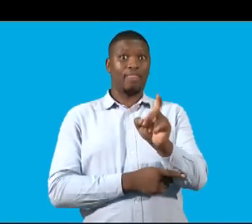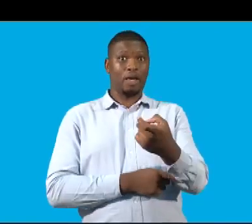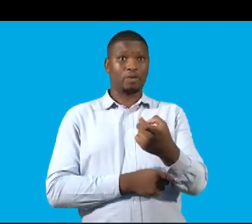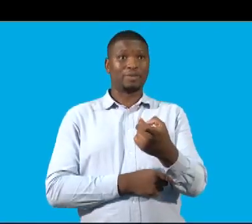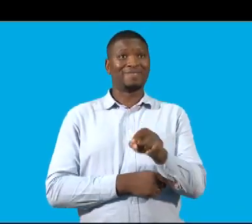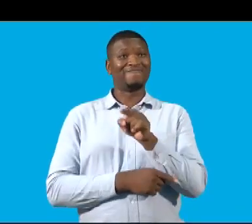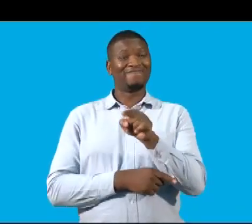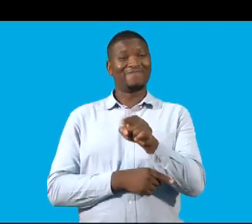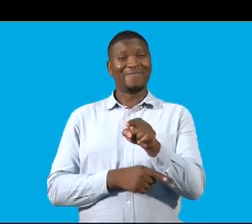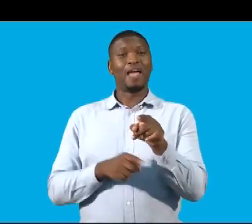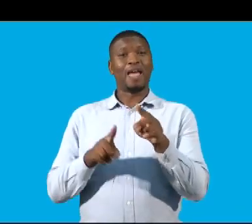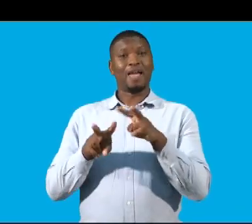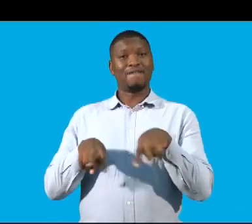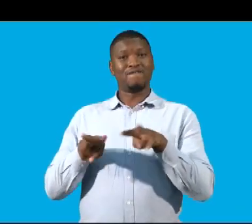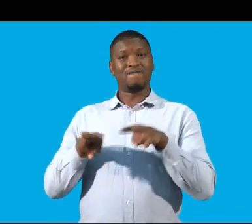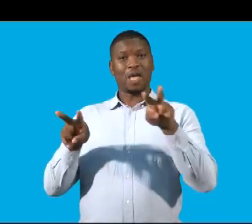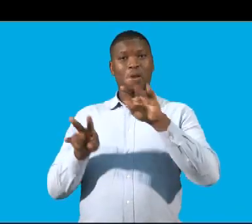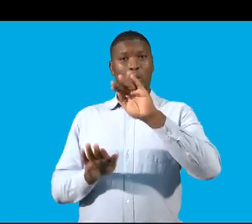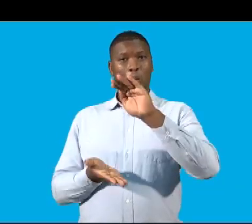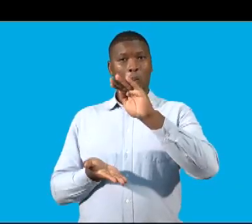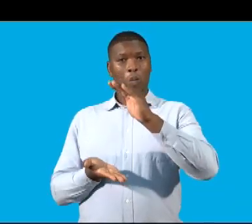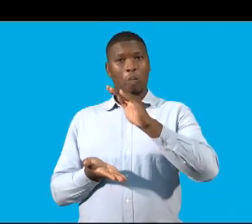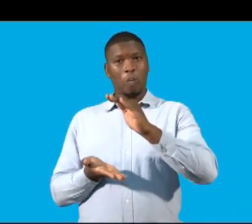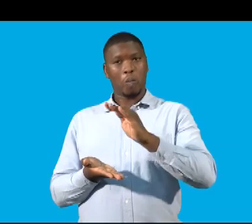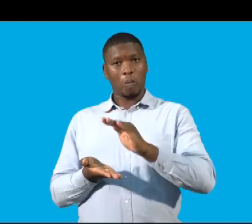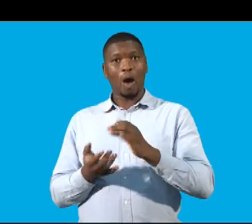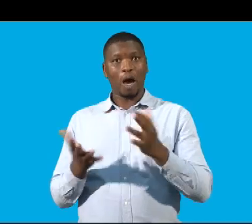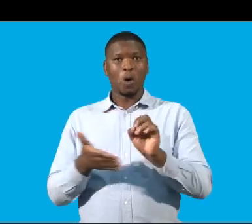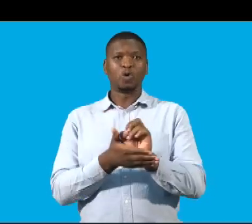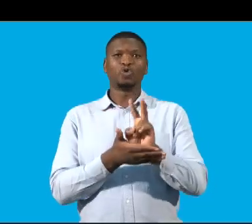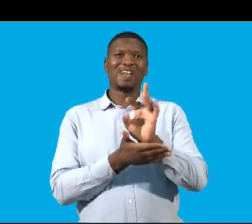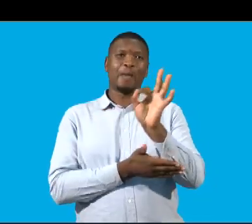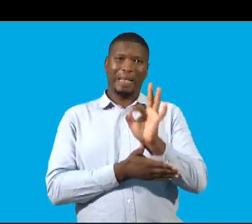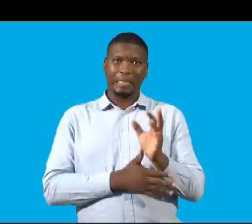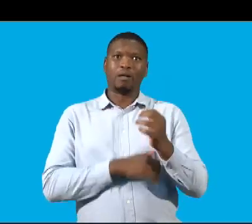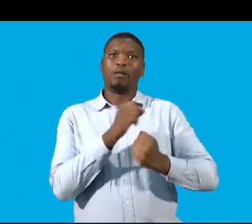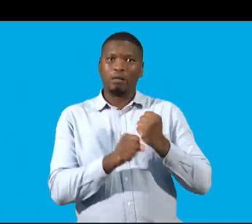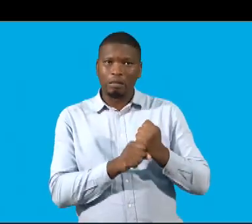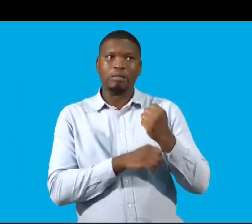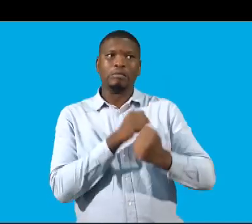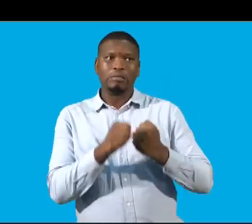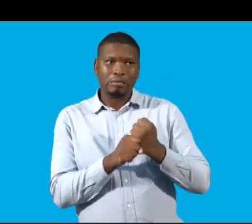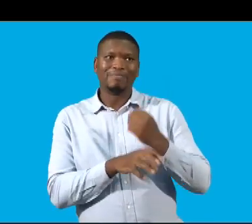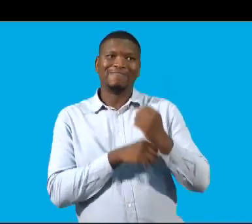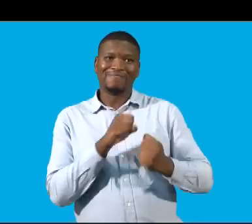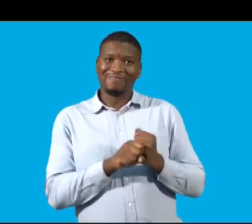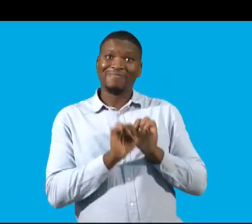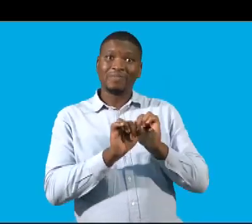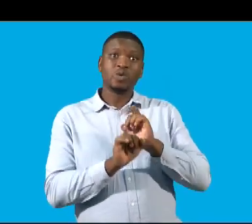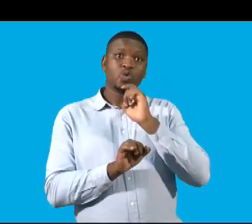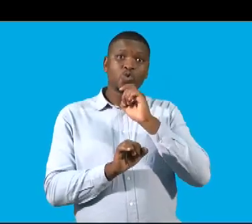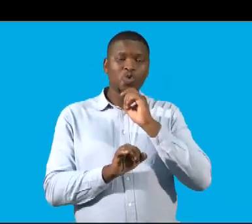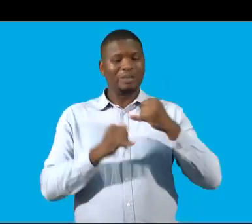120,000 depreciates at a rate of 12% per annum on a straight